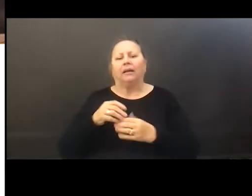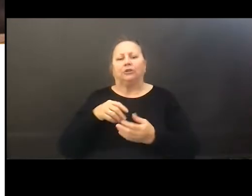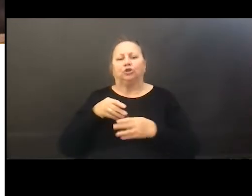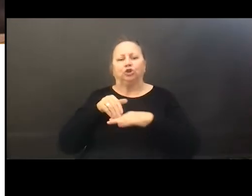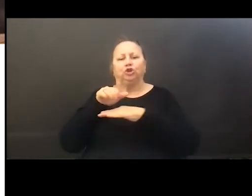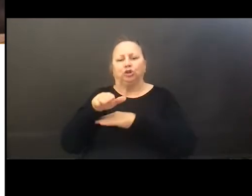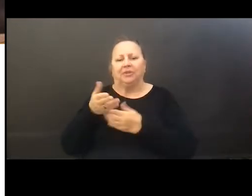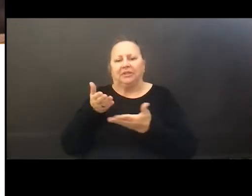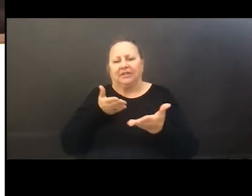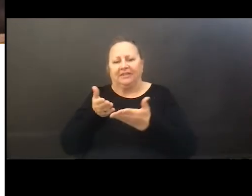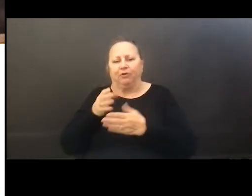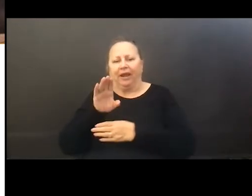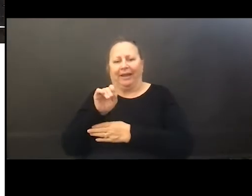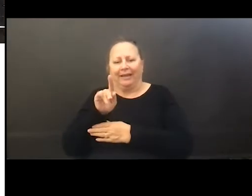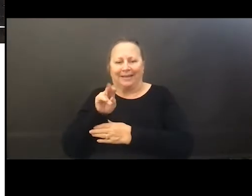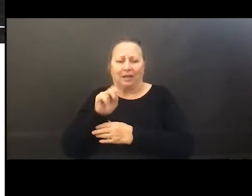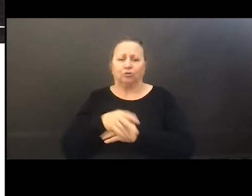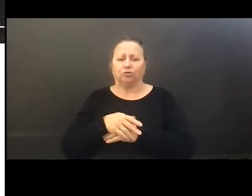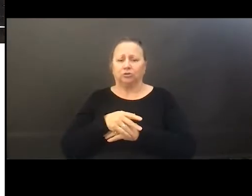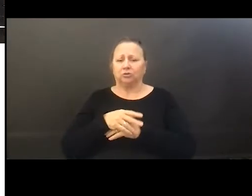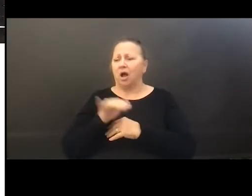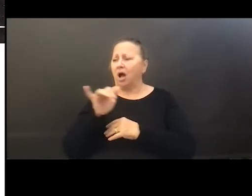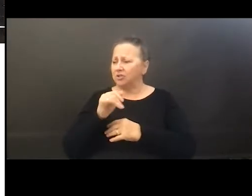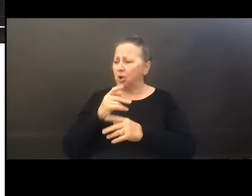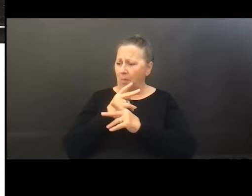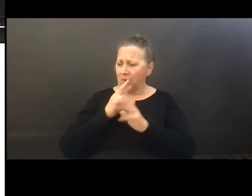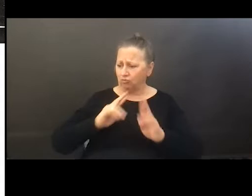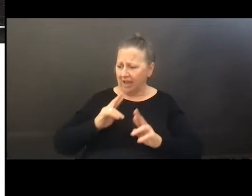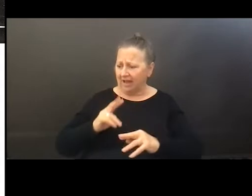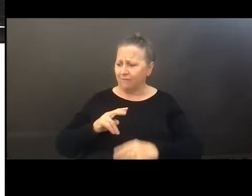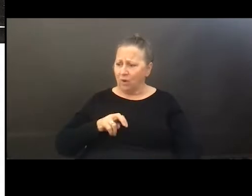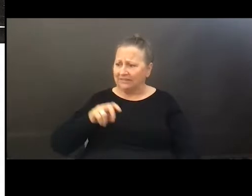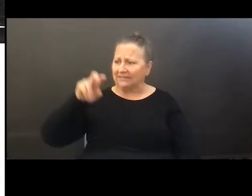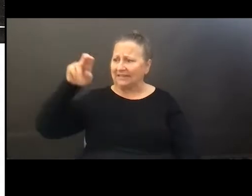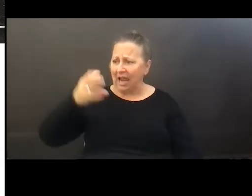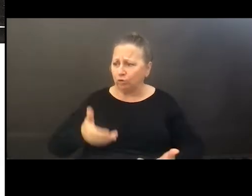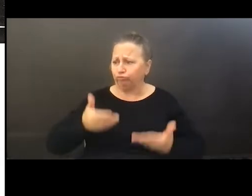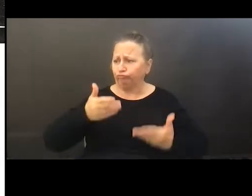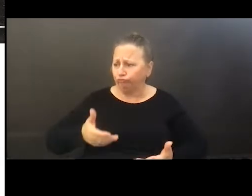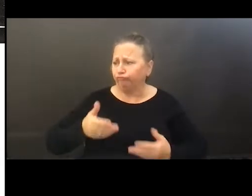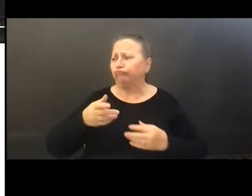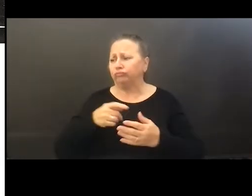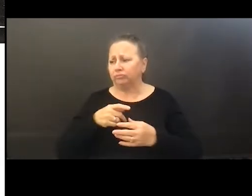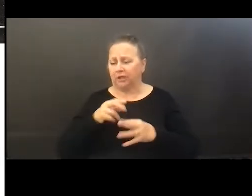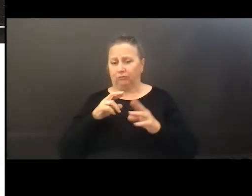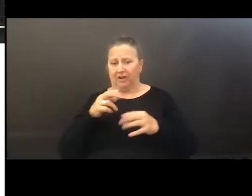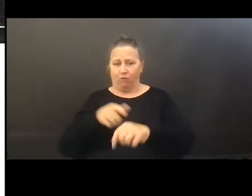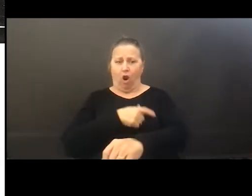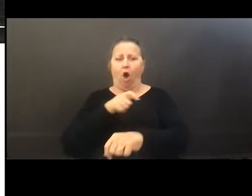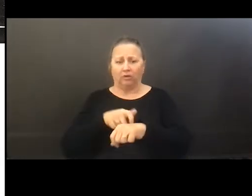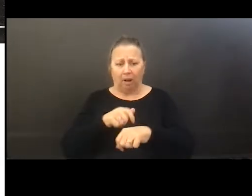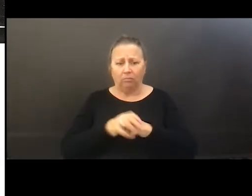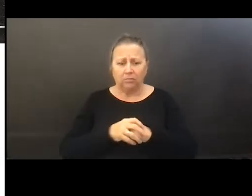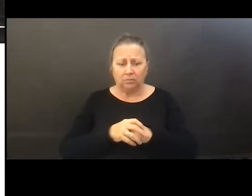for long periods of time. Now, this sample was written using that job description for production